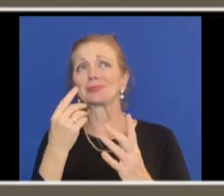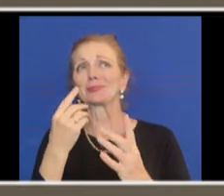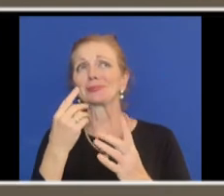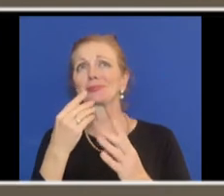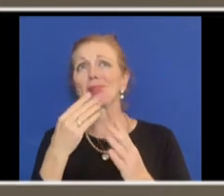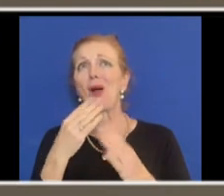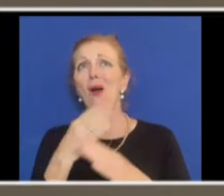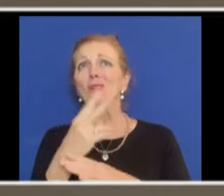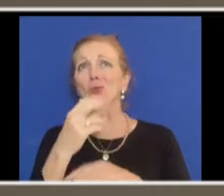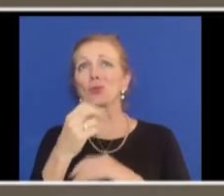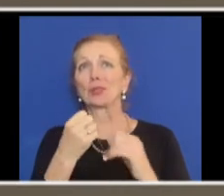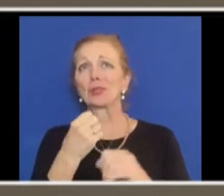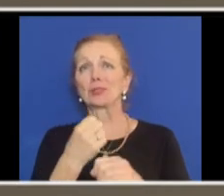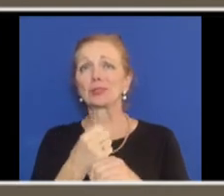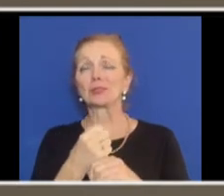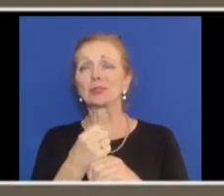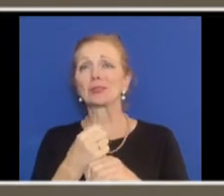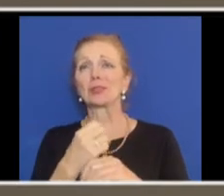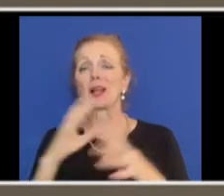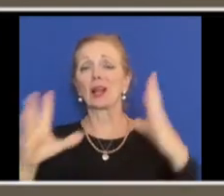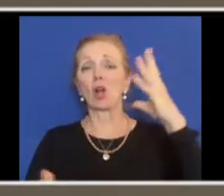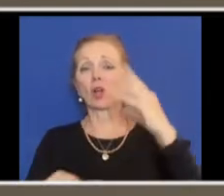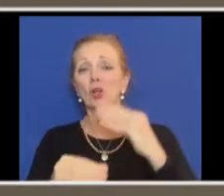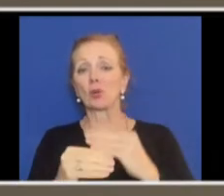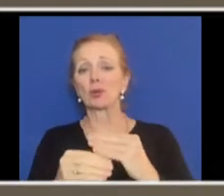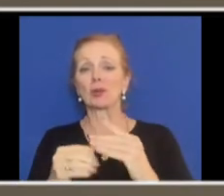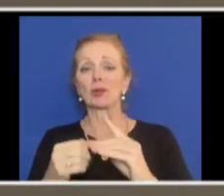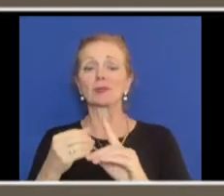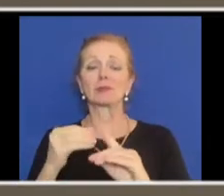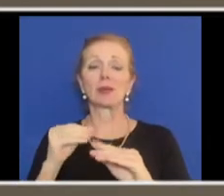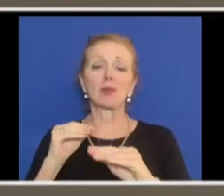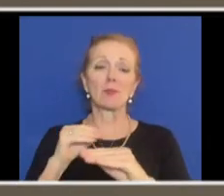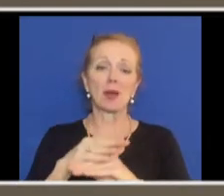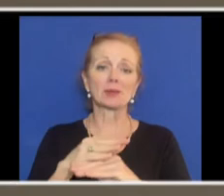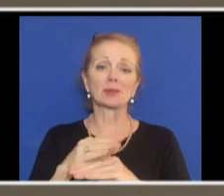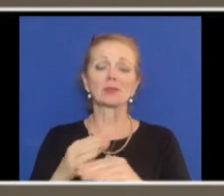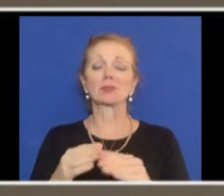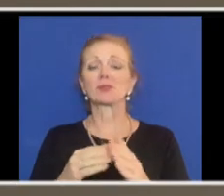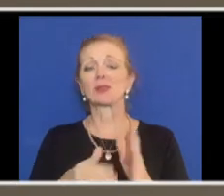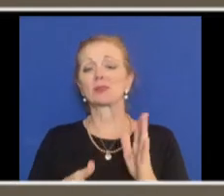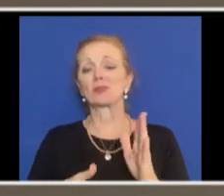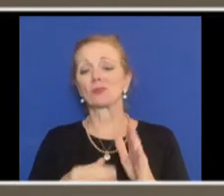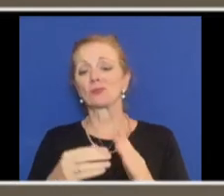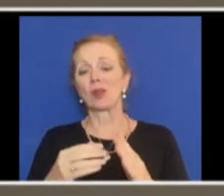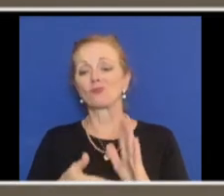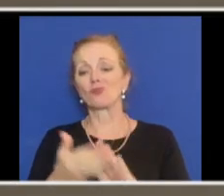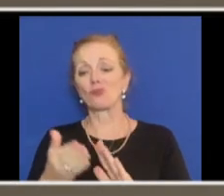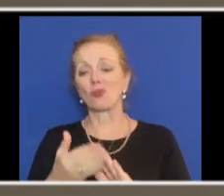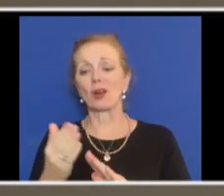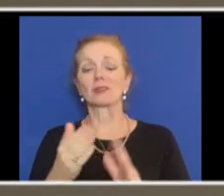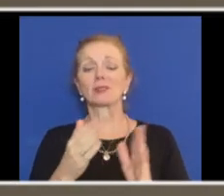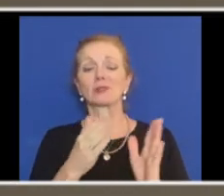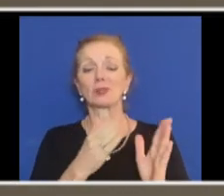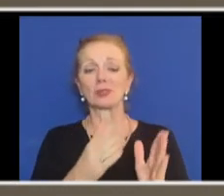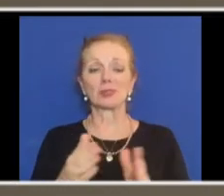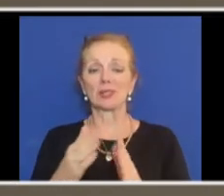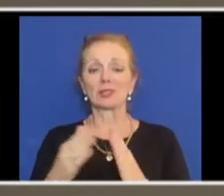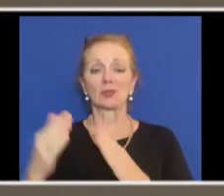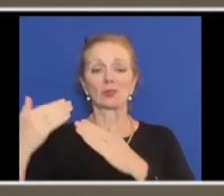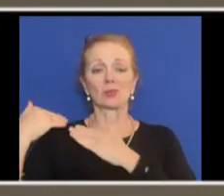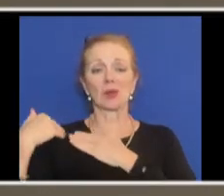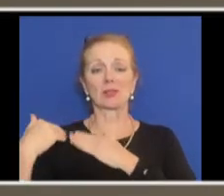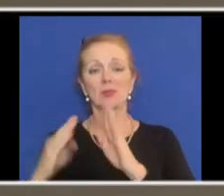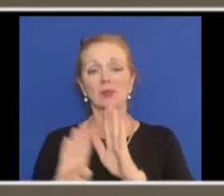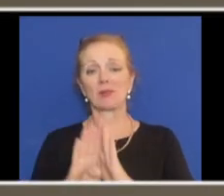two years cumulative impact I ran on strategic and responsible development so I I've been asking the same questions